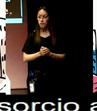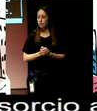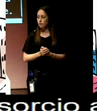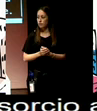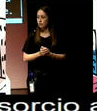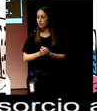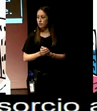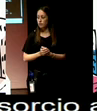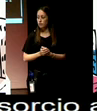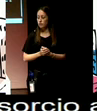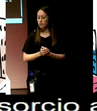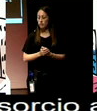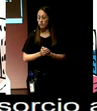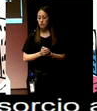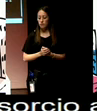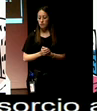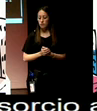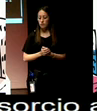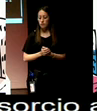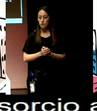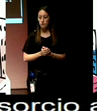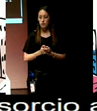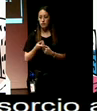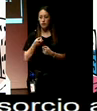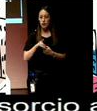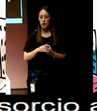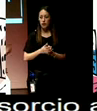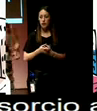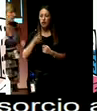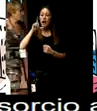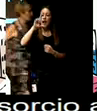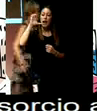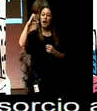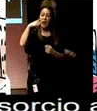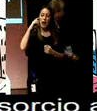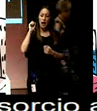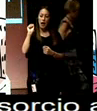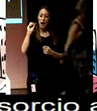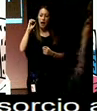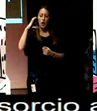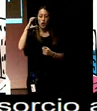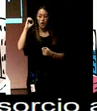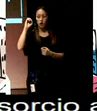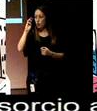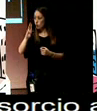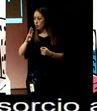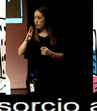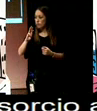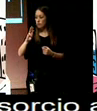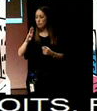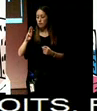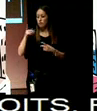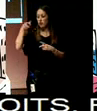which is the union of cooperatives, in Italy, Segitur, which is our technological partner, which